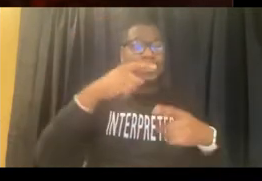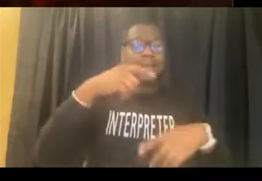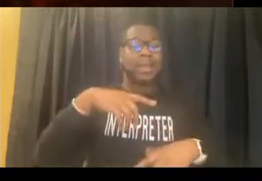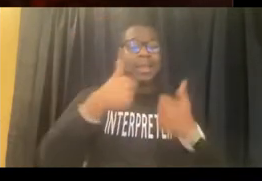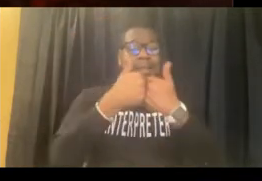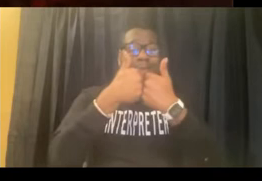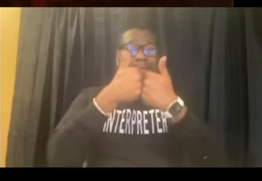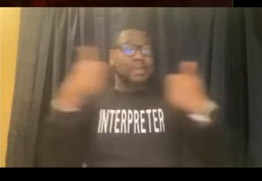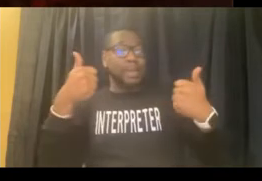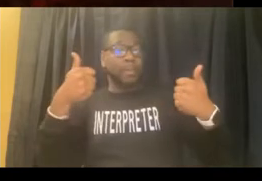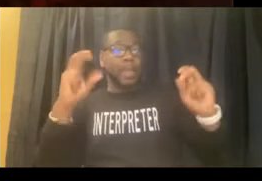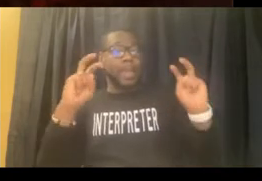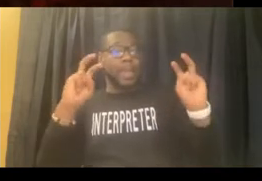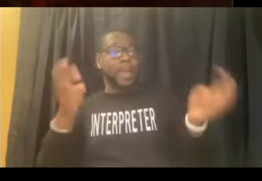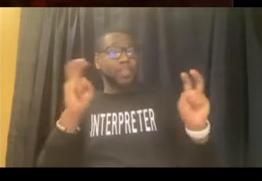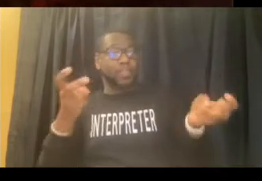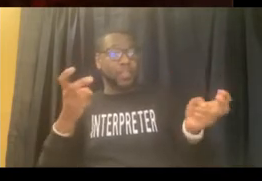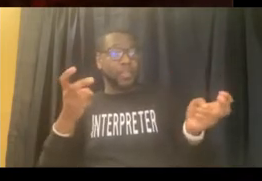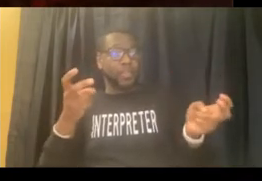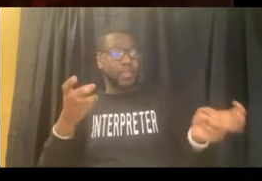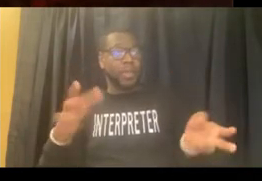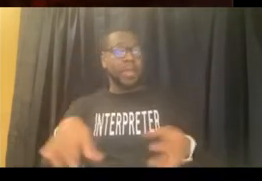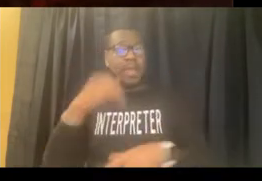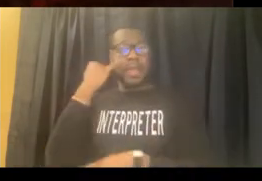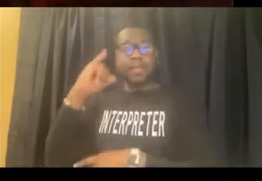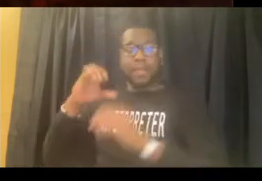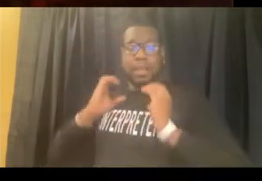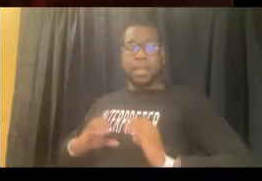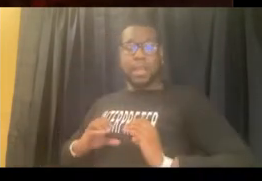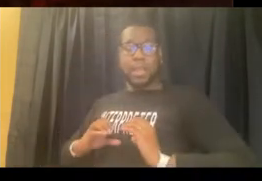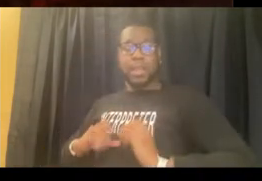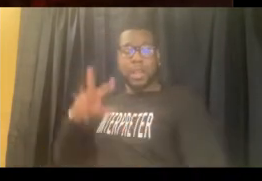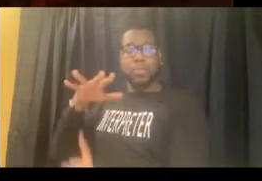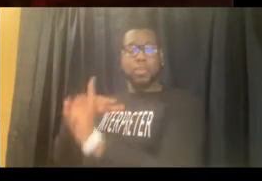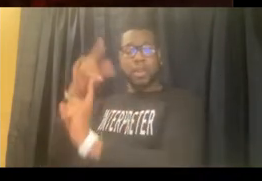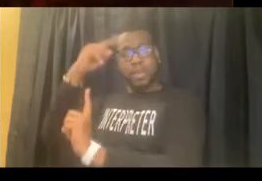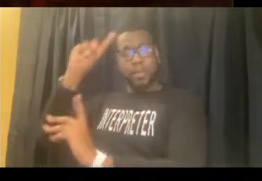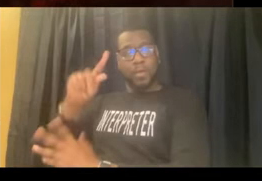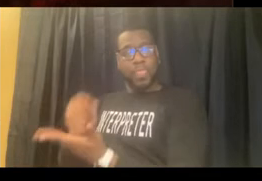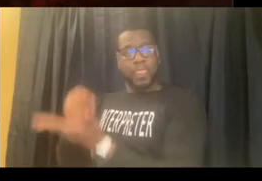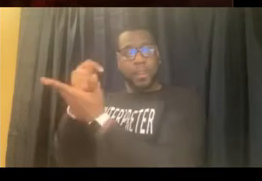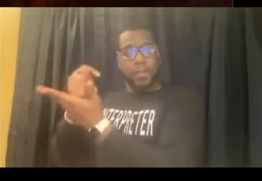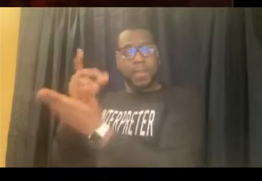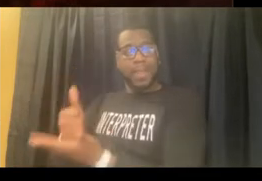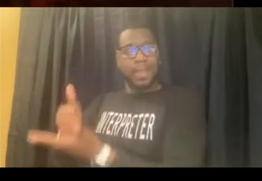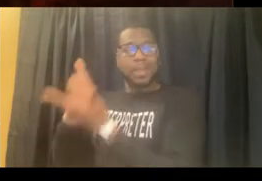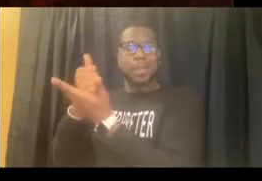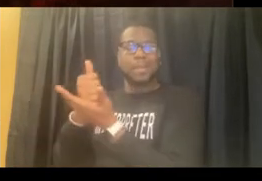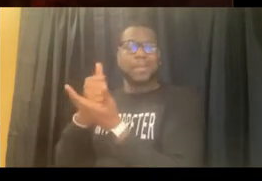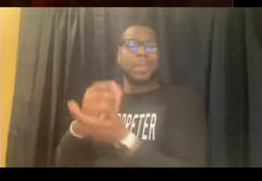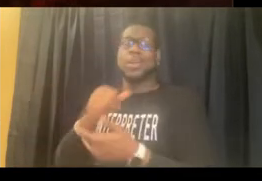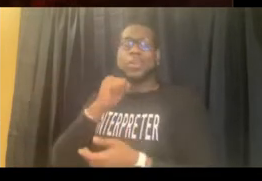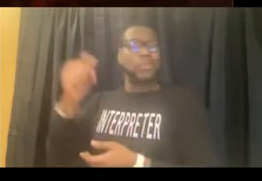the client was coming to your organization for, your private practice for. And that was alarming because we were going through a lot of protests.